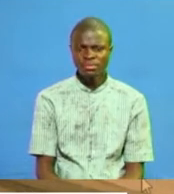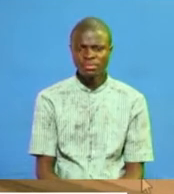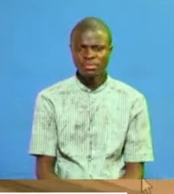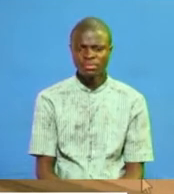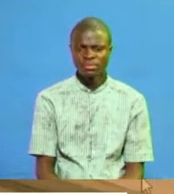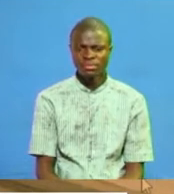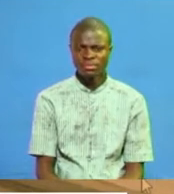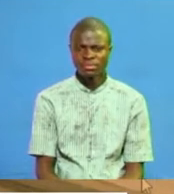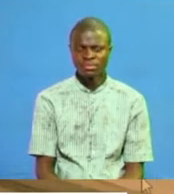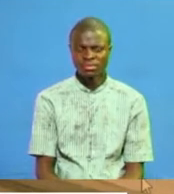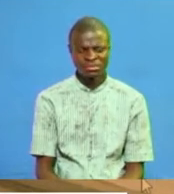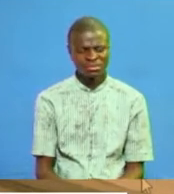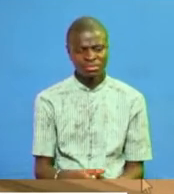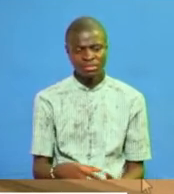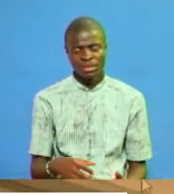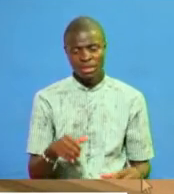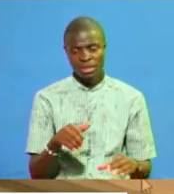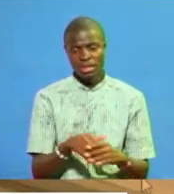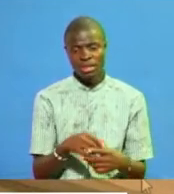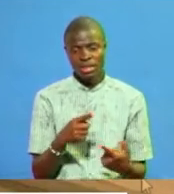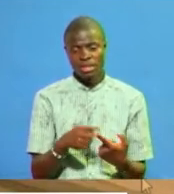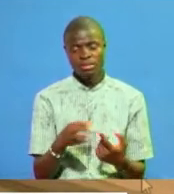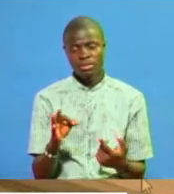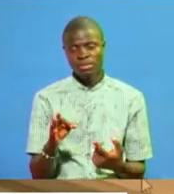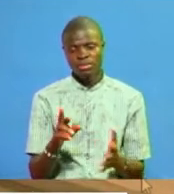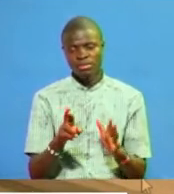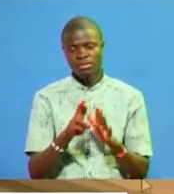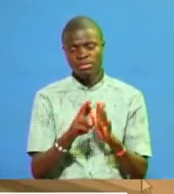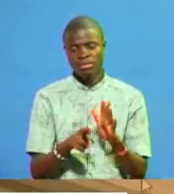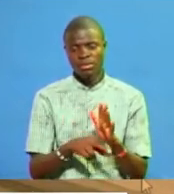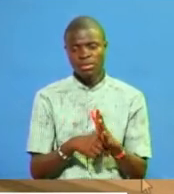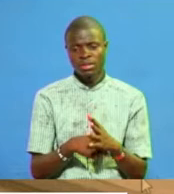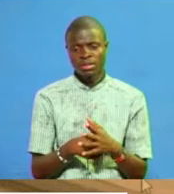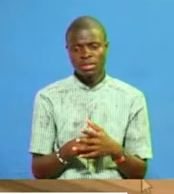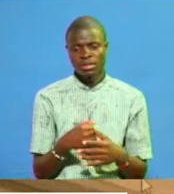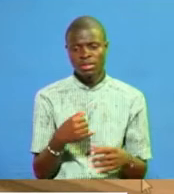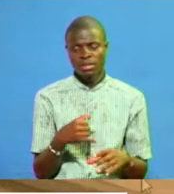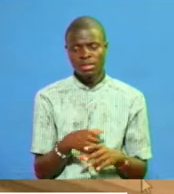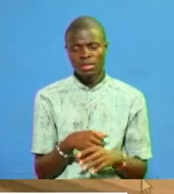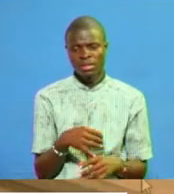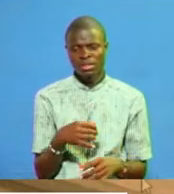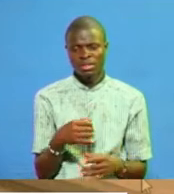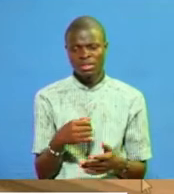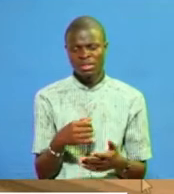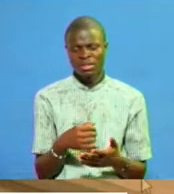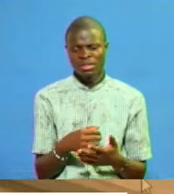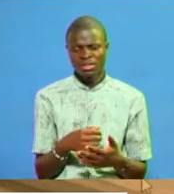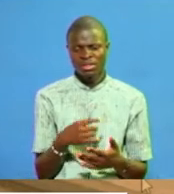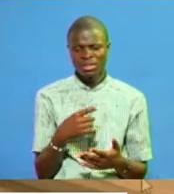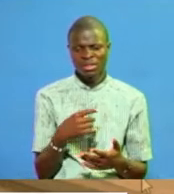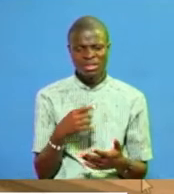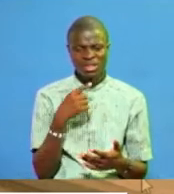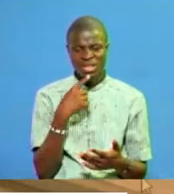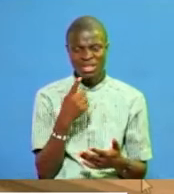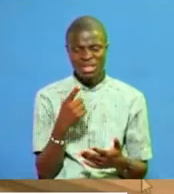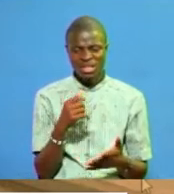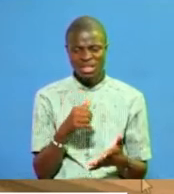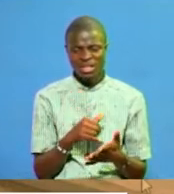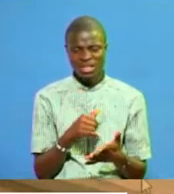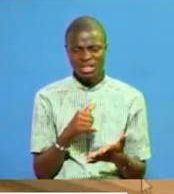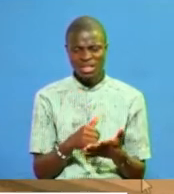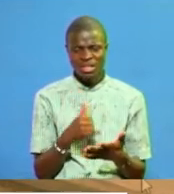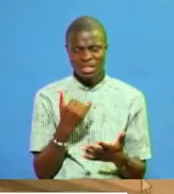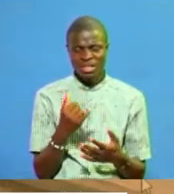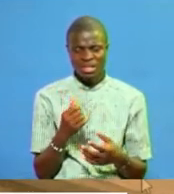network. So in terms of regulation, Bitcoin was not designed in regulation flow. So in the way that it is